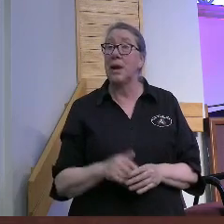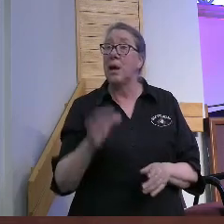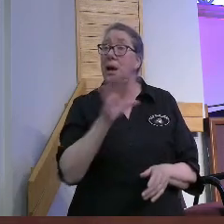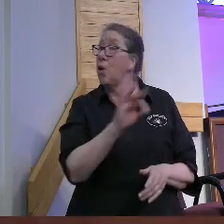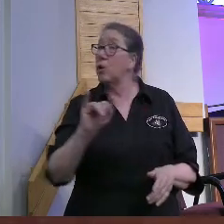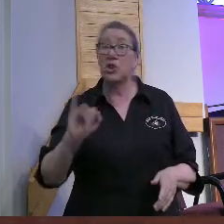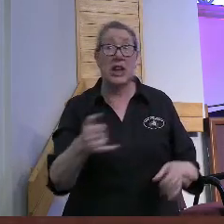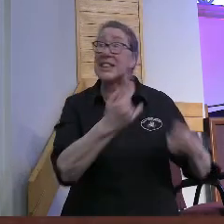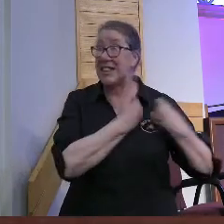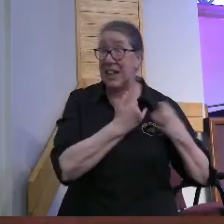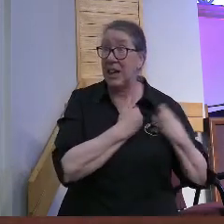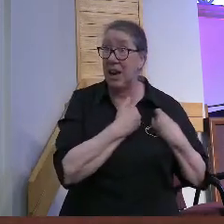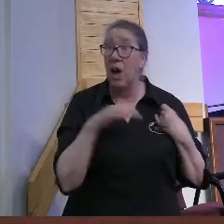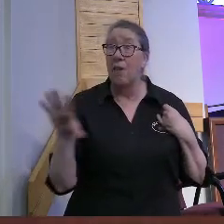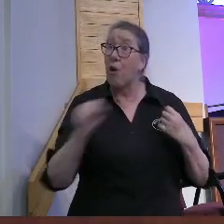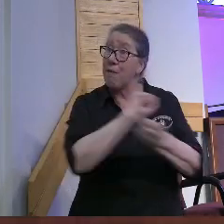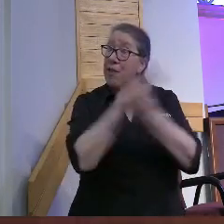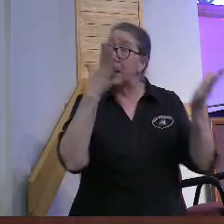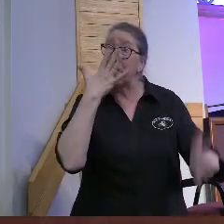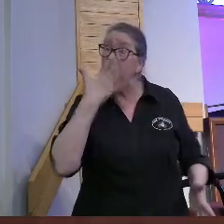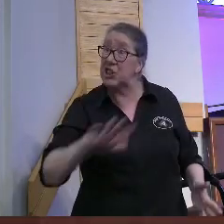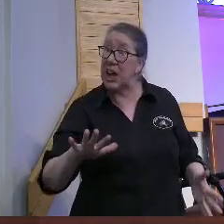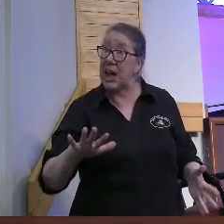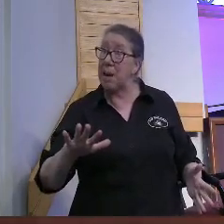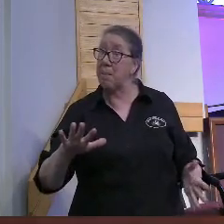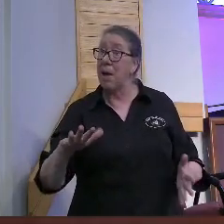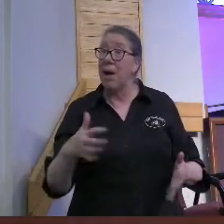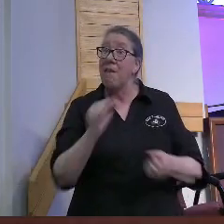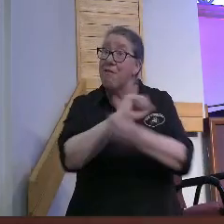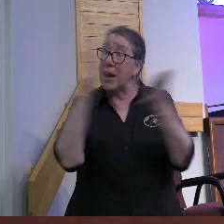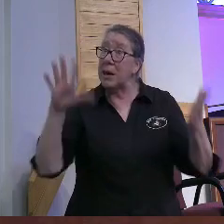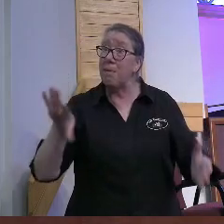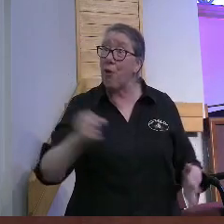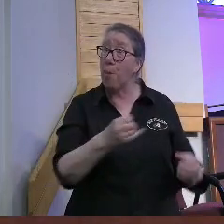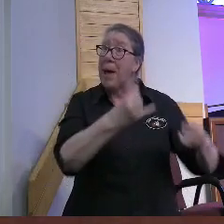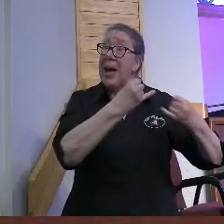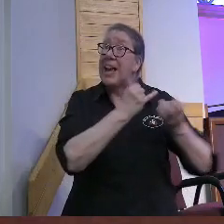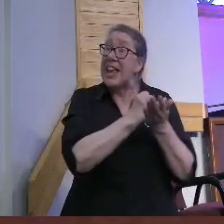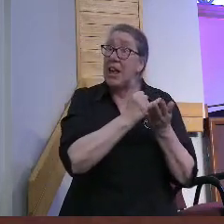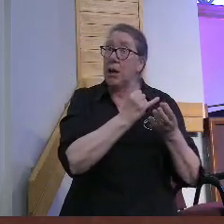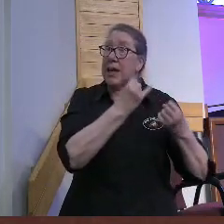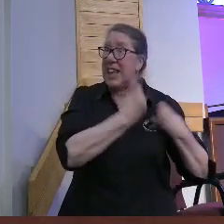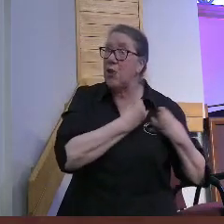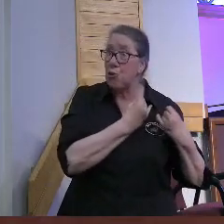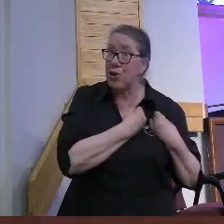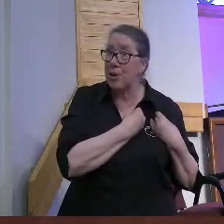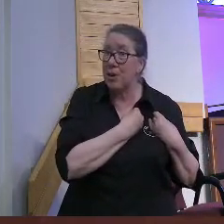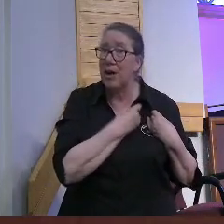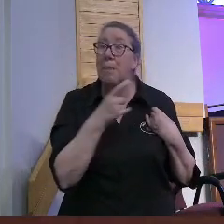from sin, not just freedom from shame, not just freedom from guilt, but Jesus came to set us free from